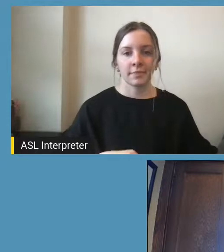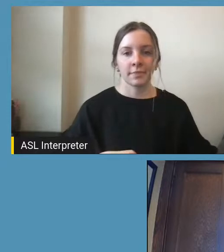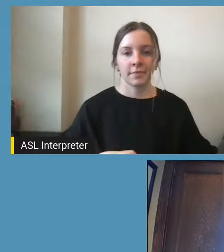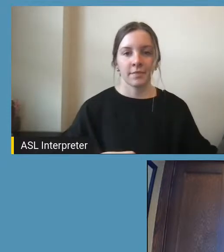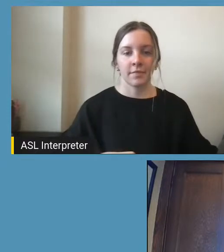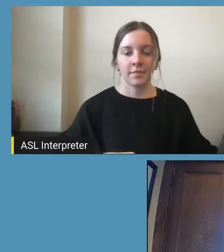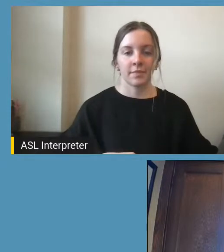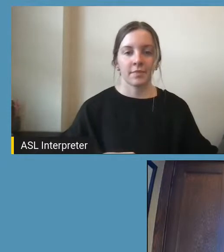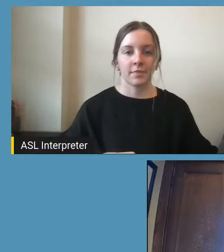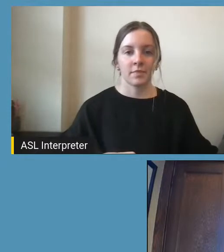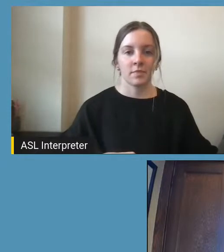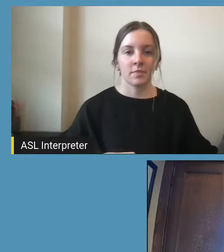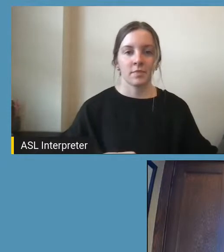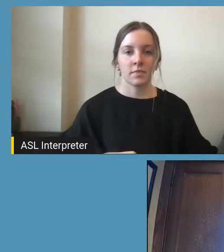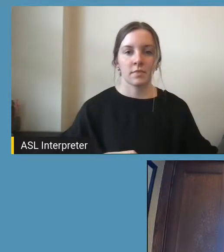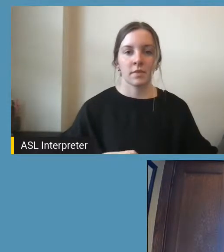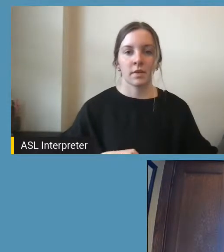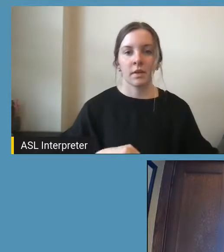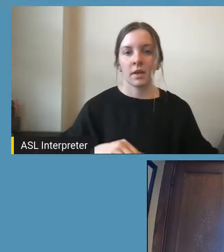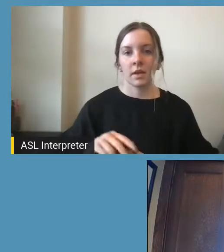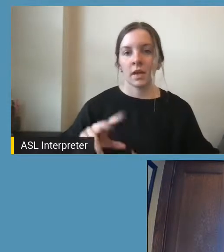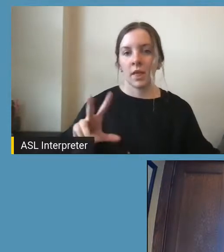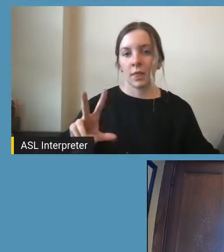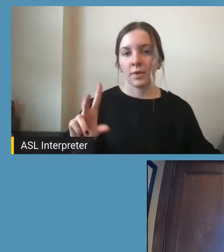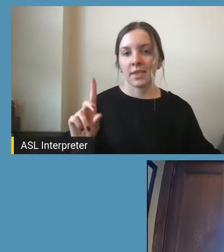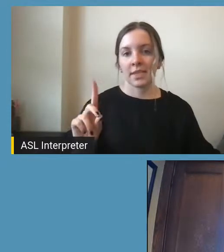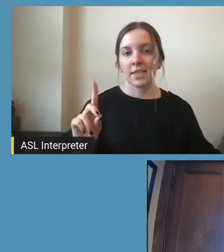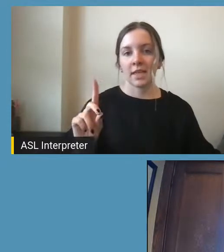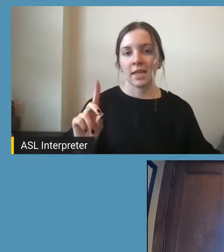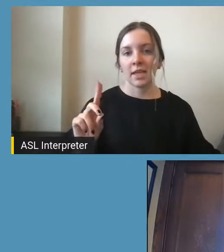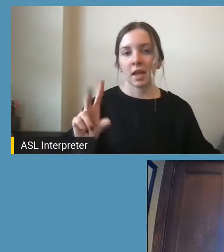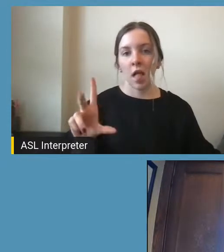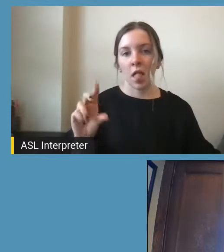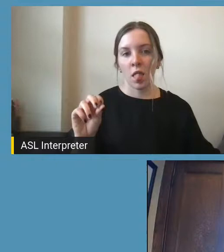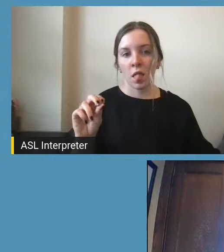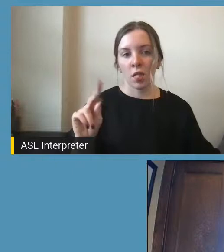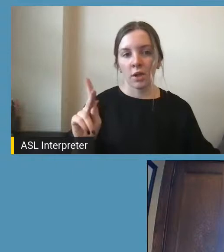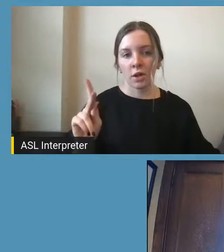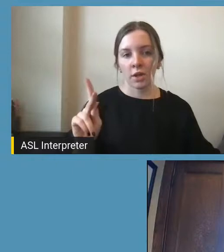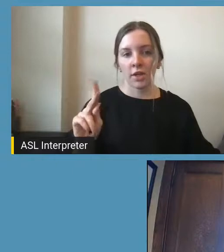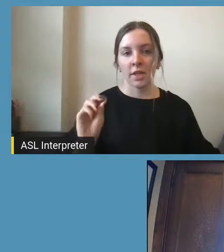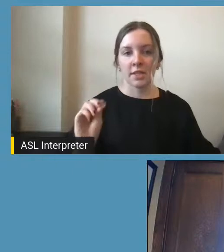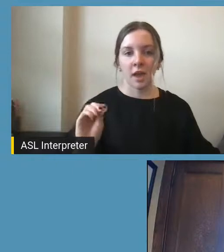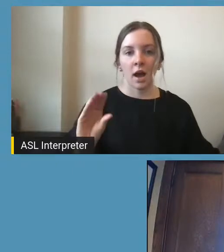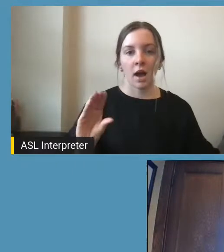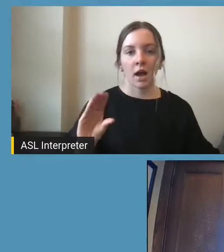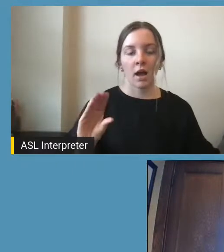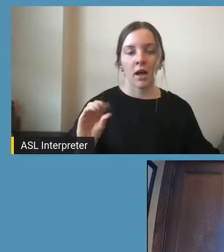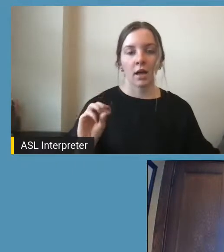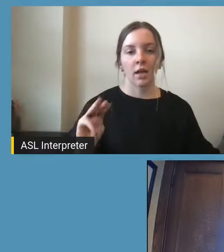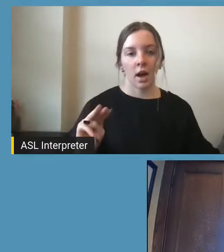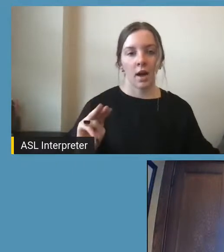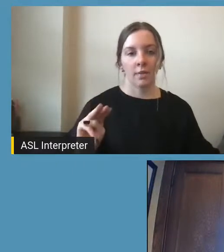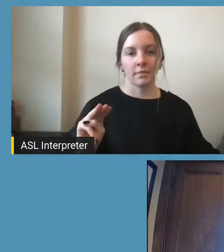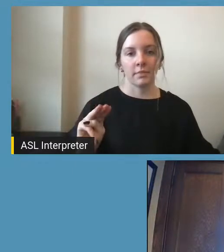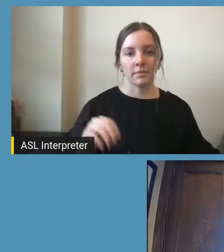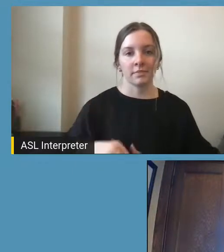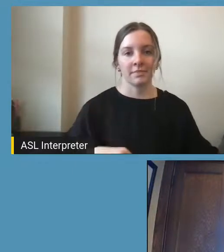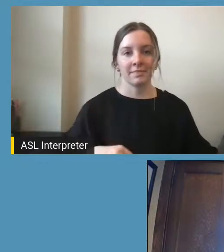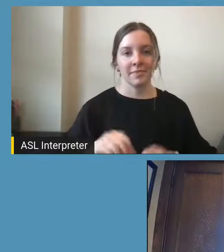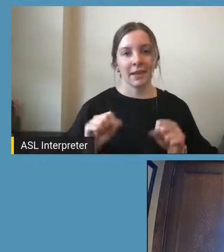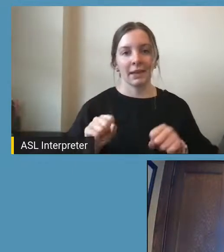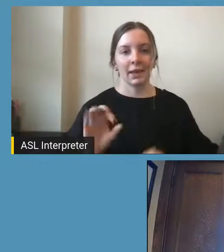the time. That's 3dlook.com. And again, mention my name if you